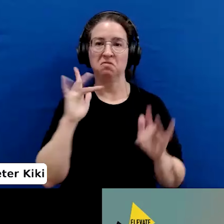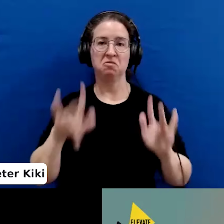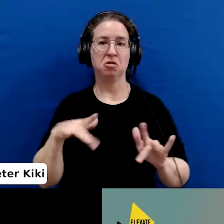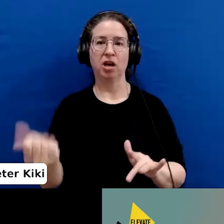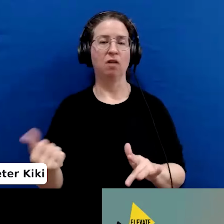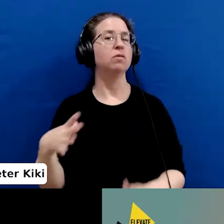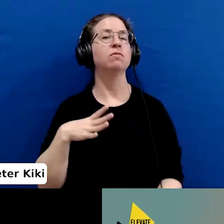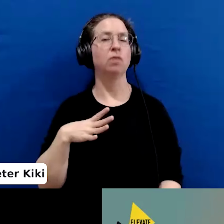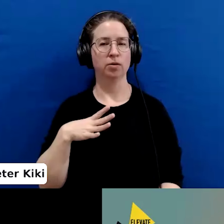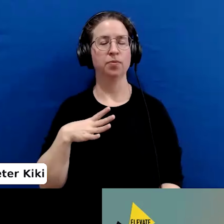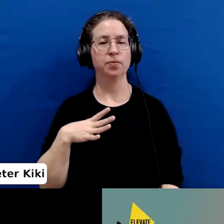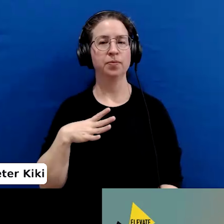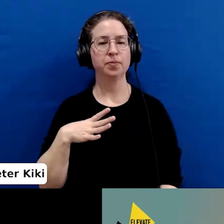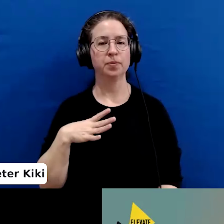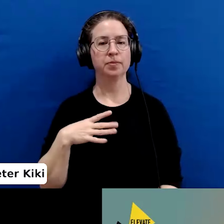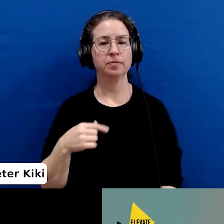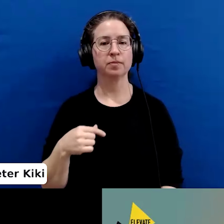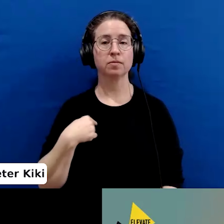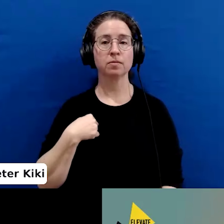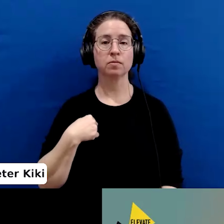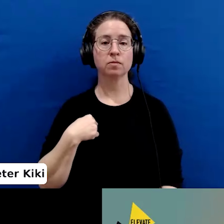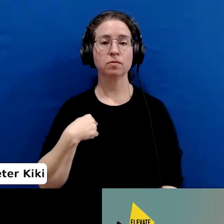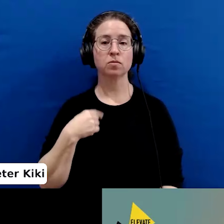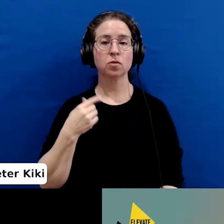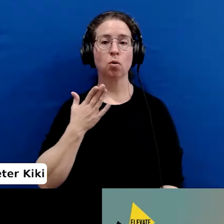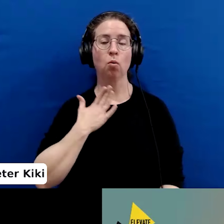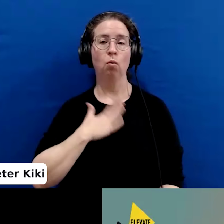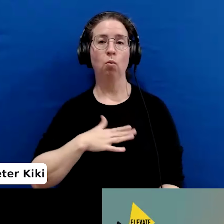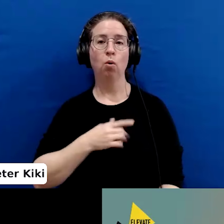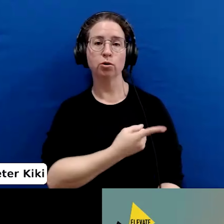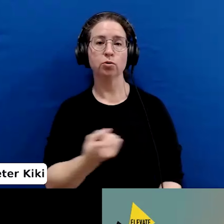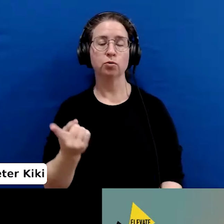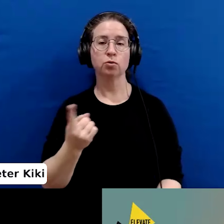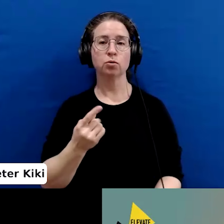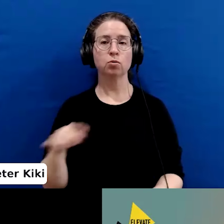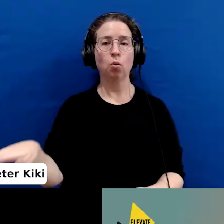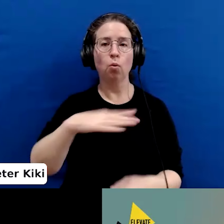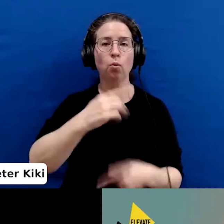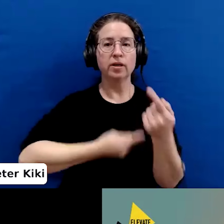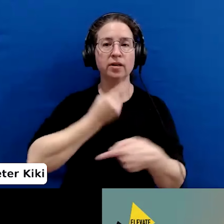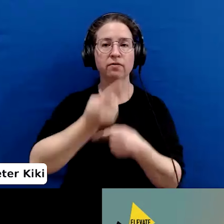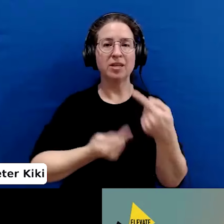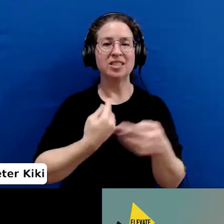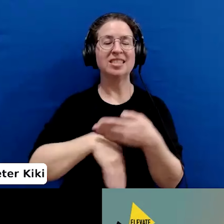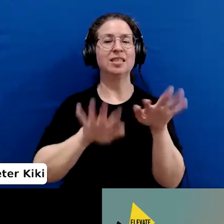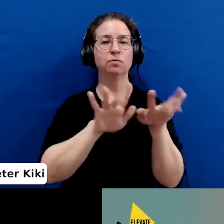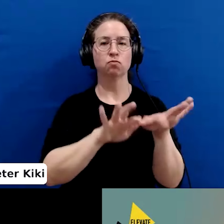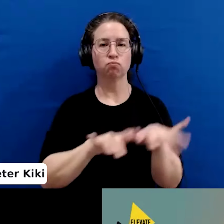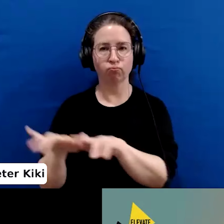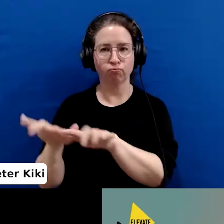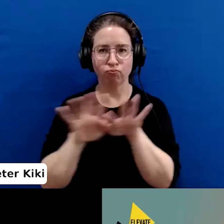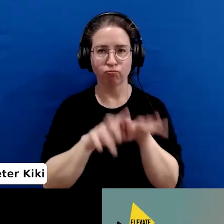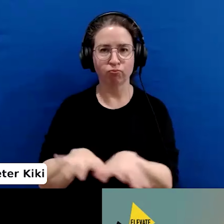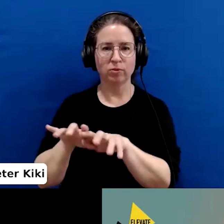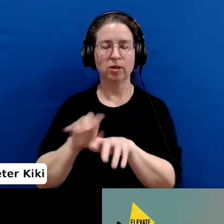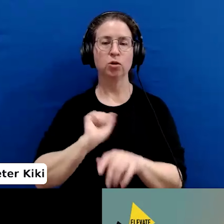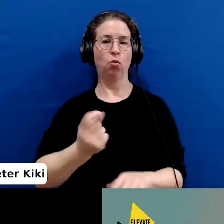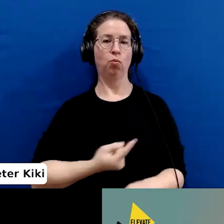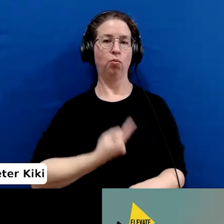What we ask for you to do is to put all the information you want to share in that personal story and those